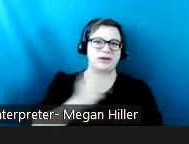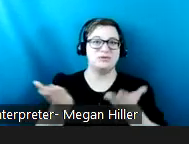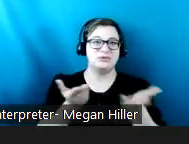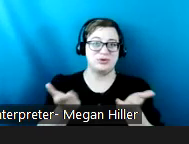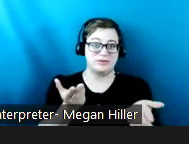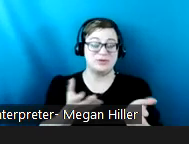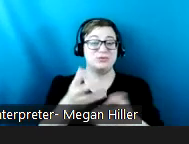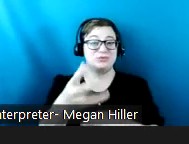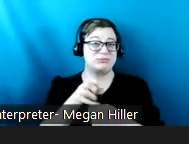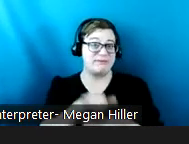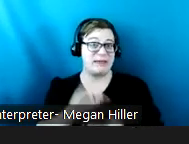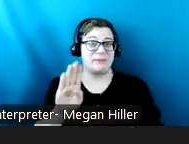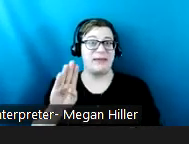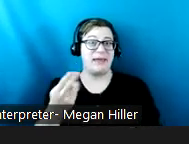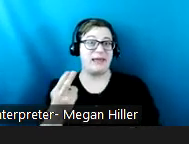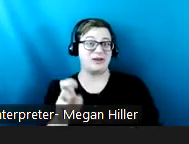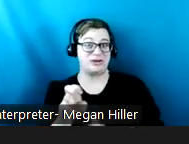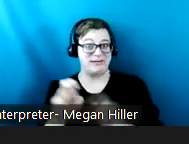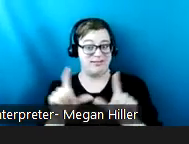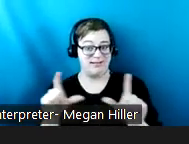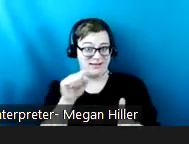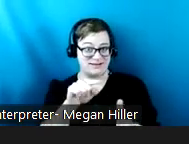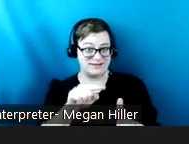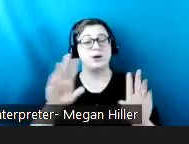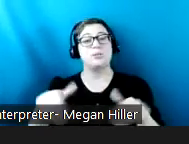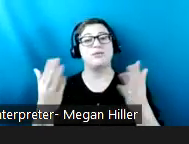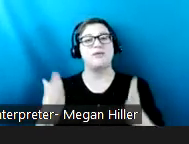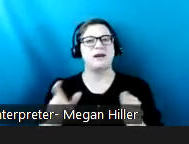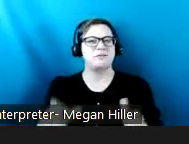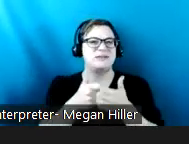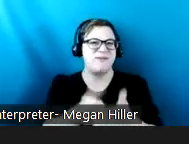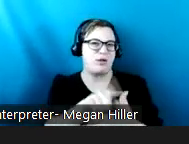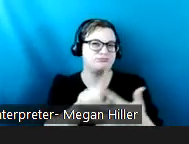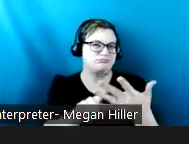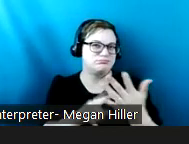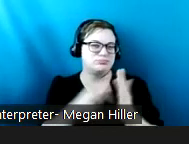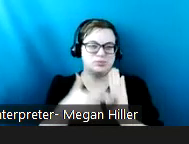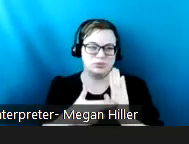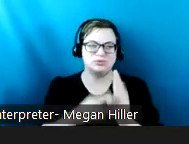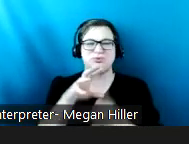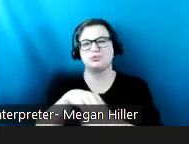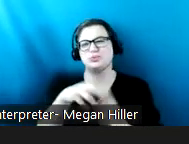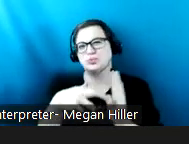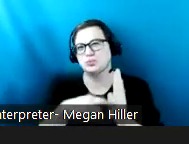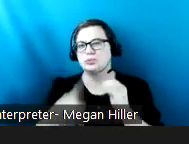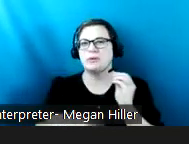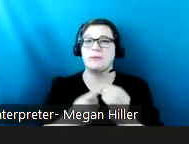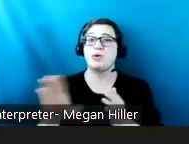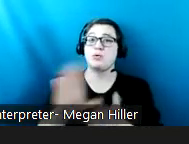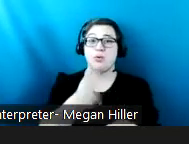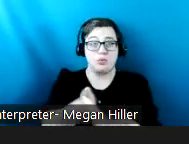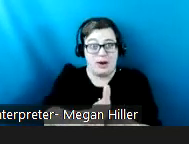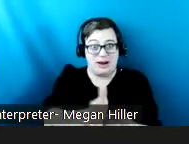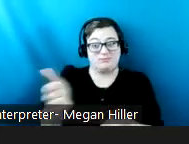to receive that BHE license, a provider must follow these rules. And this includes rules about your rights as a